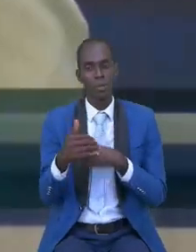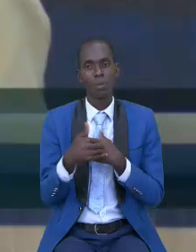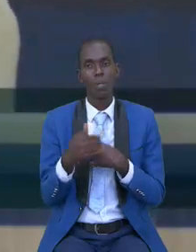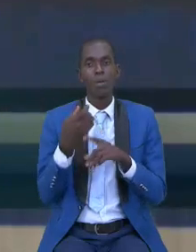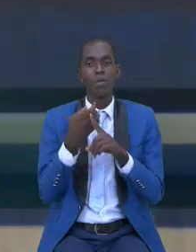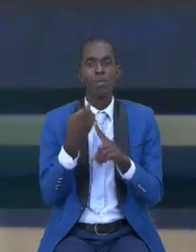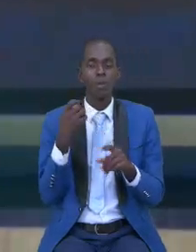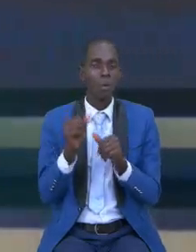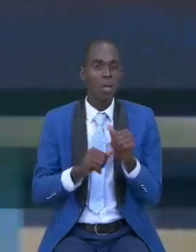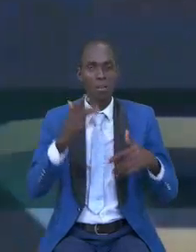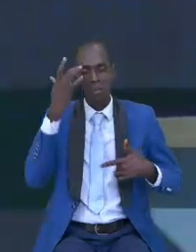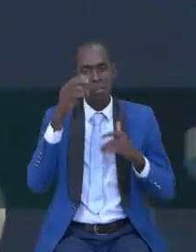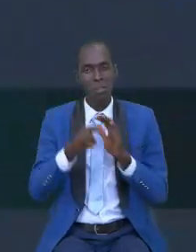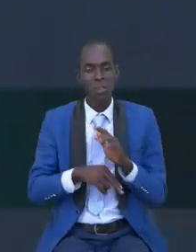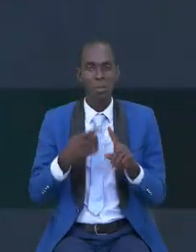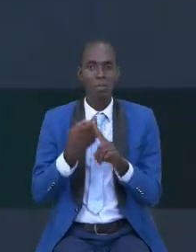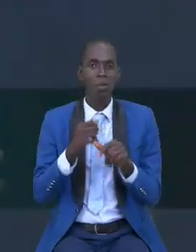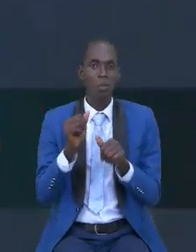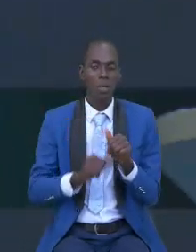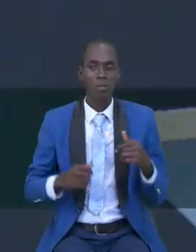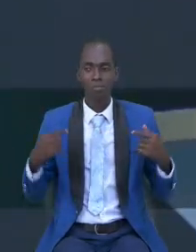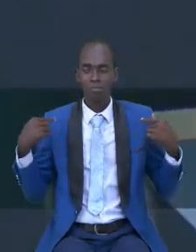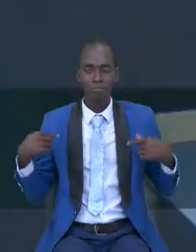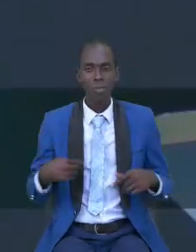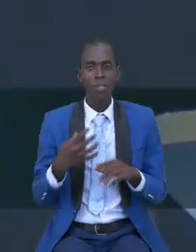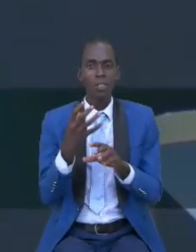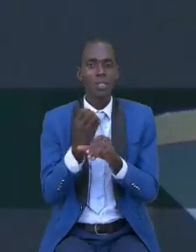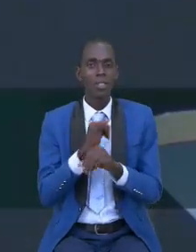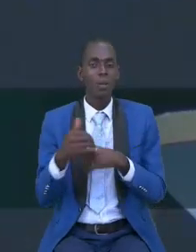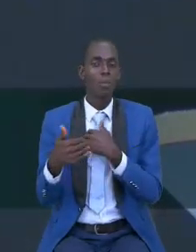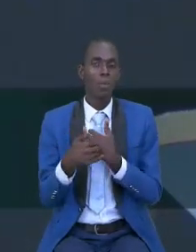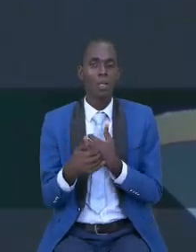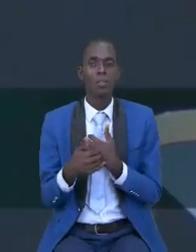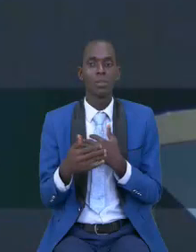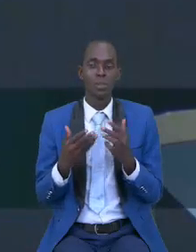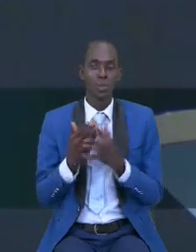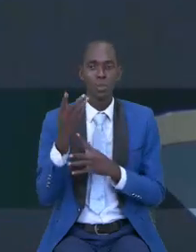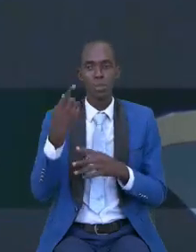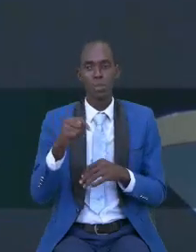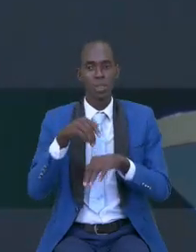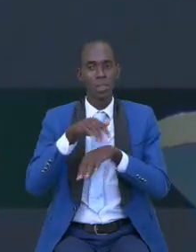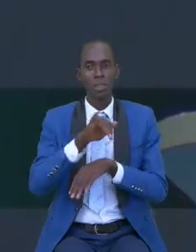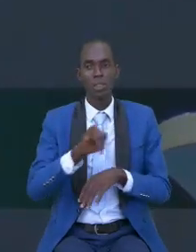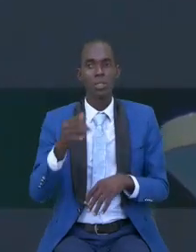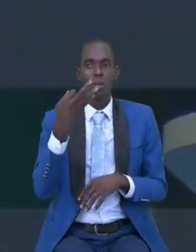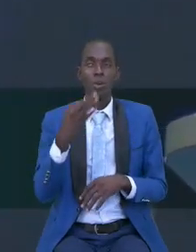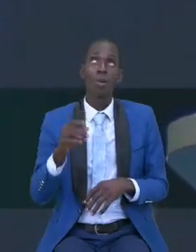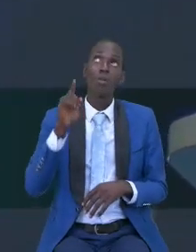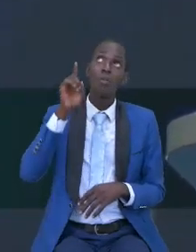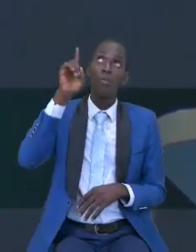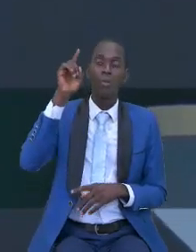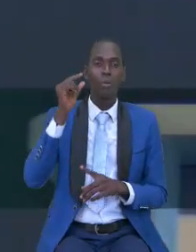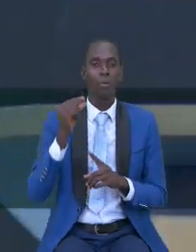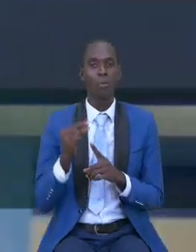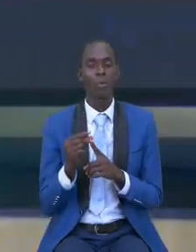every sickness, from every infirmity. Recovery through the sending of his